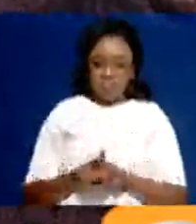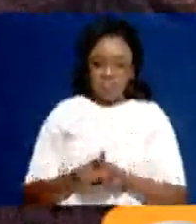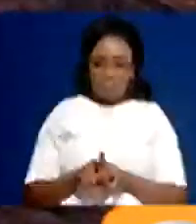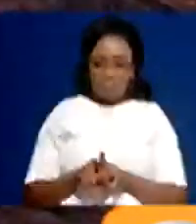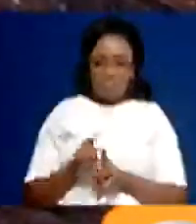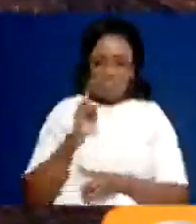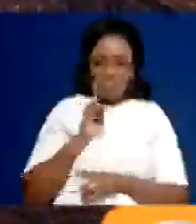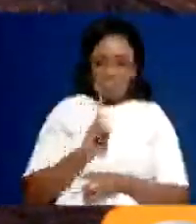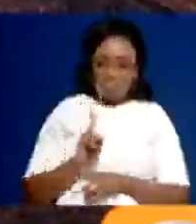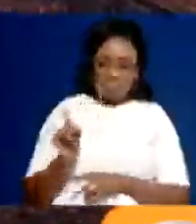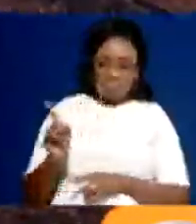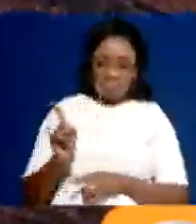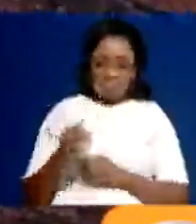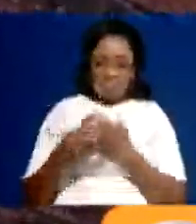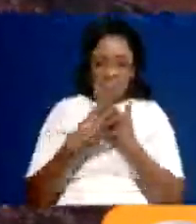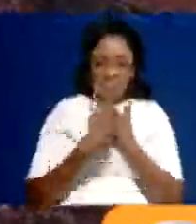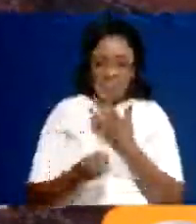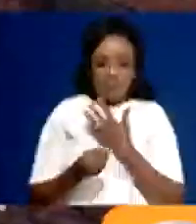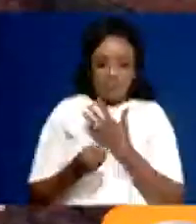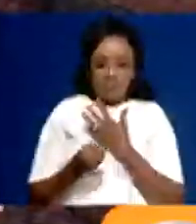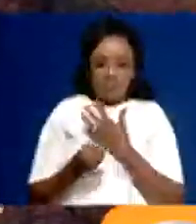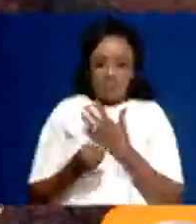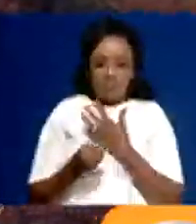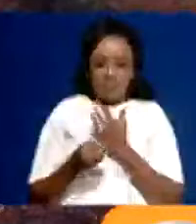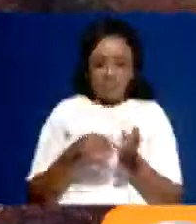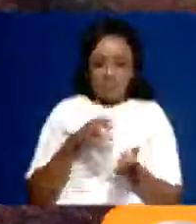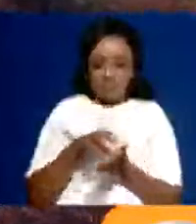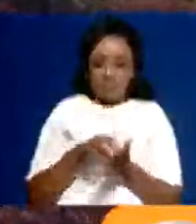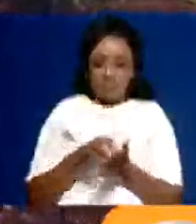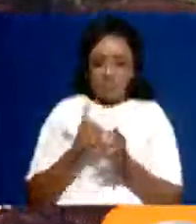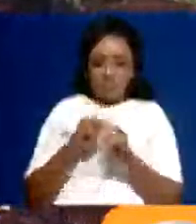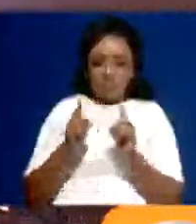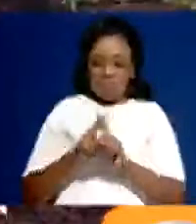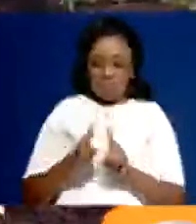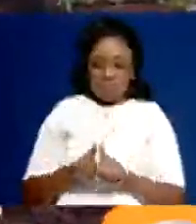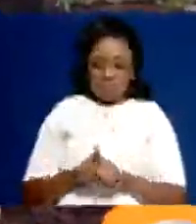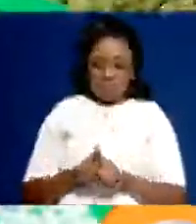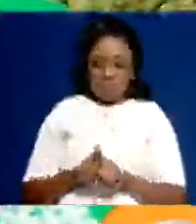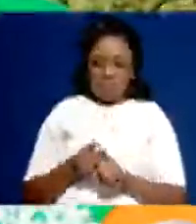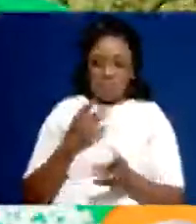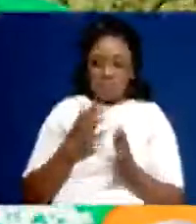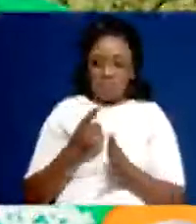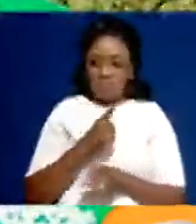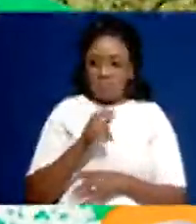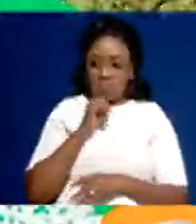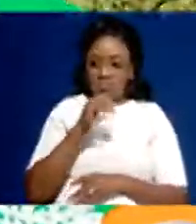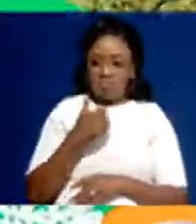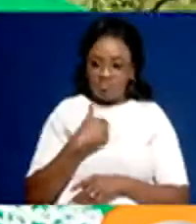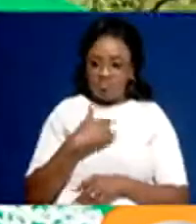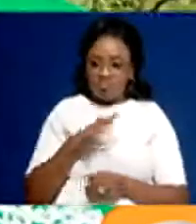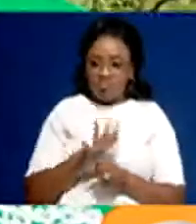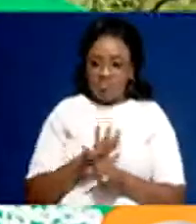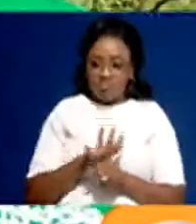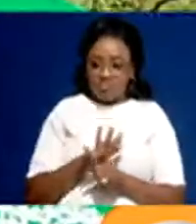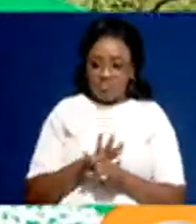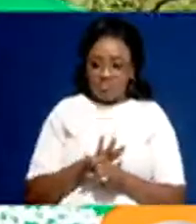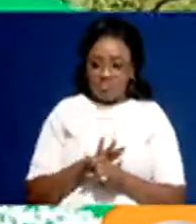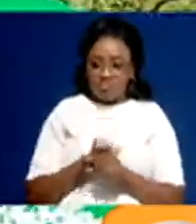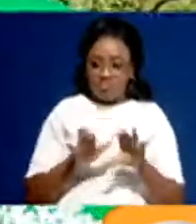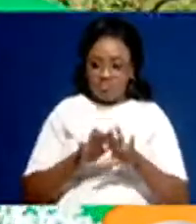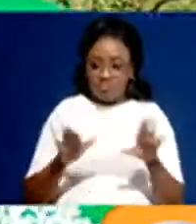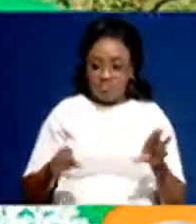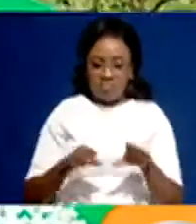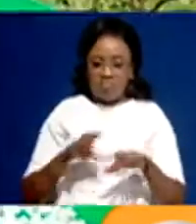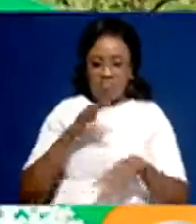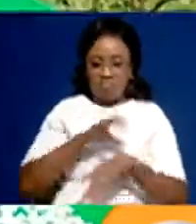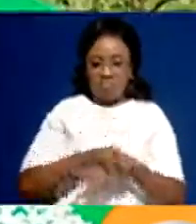their situation at home. Horizontally, they may not have a lot of land to produce a